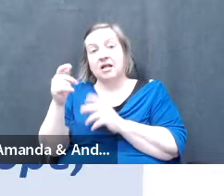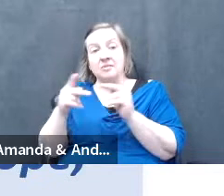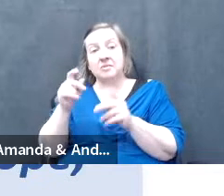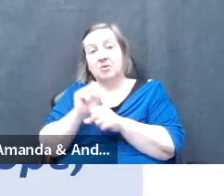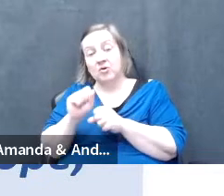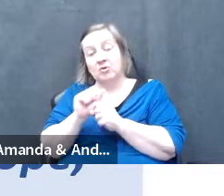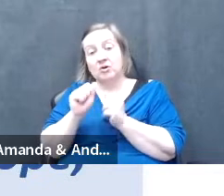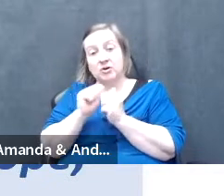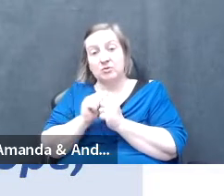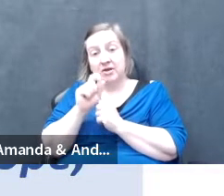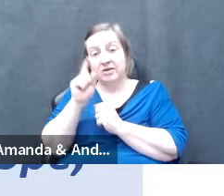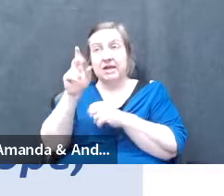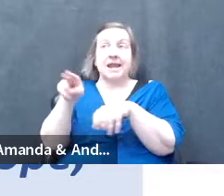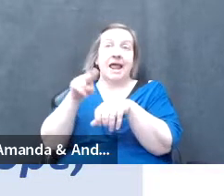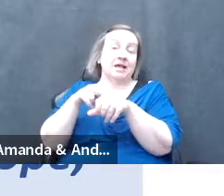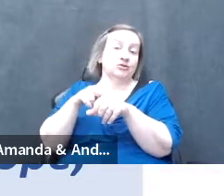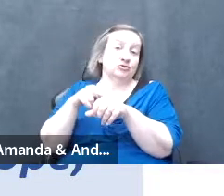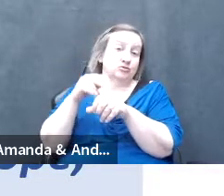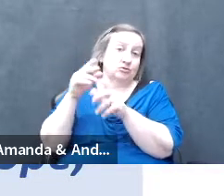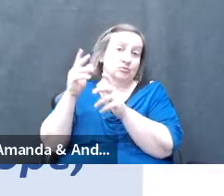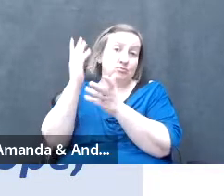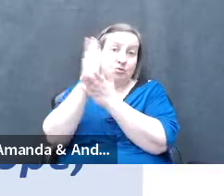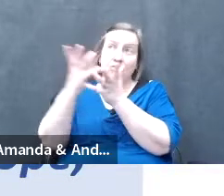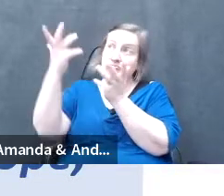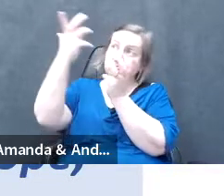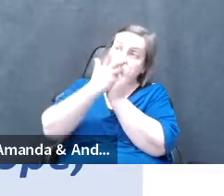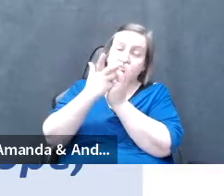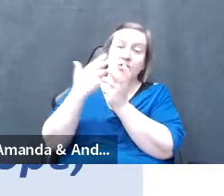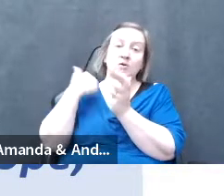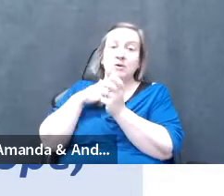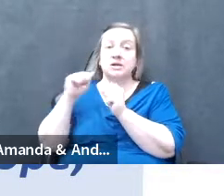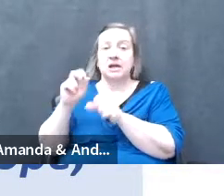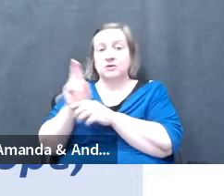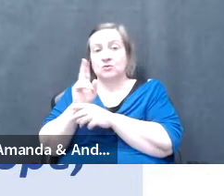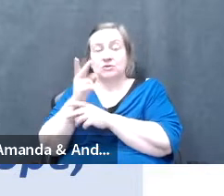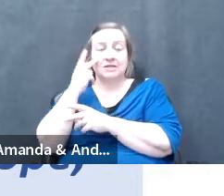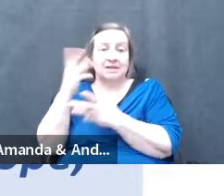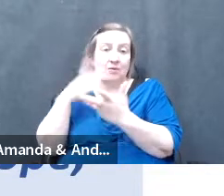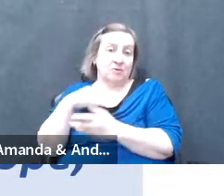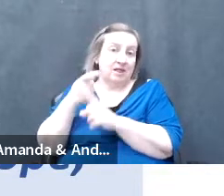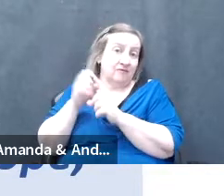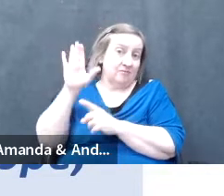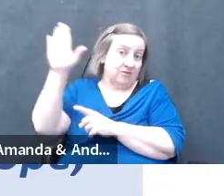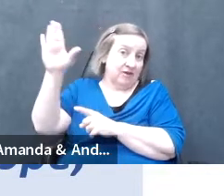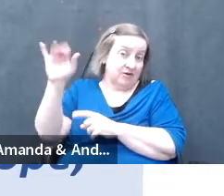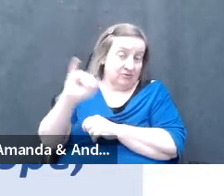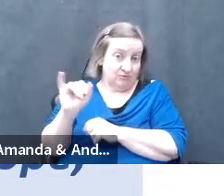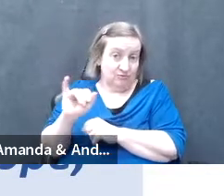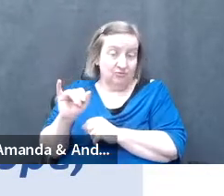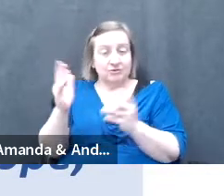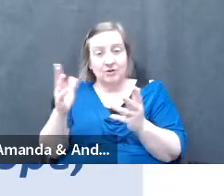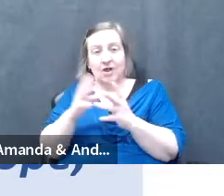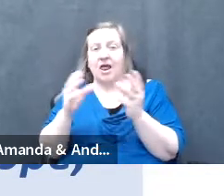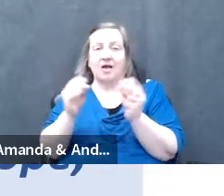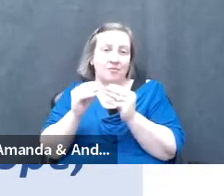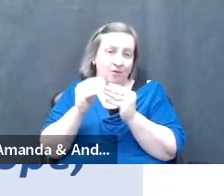with some national pieces that we can pick up and use and see what we like from that as well. So lots more to come in